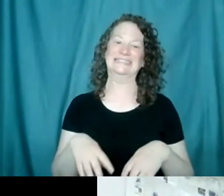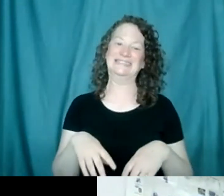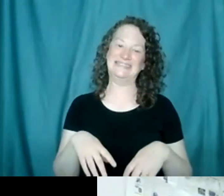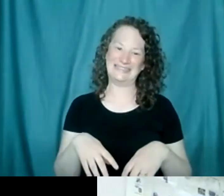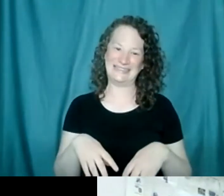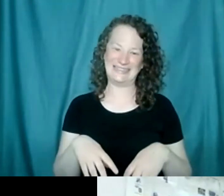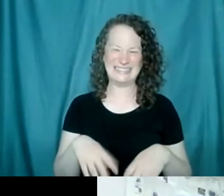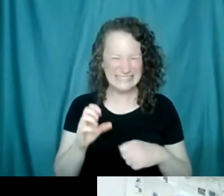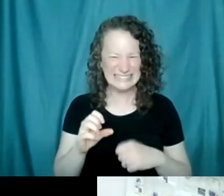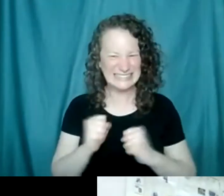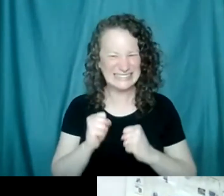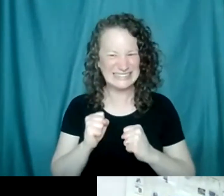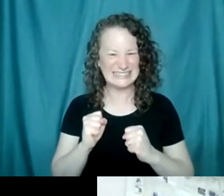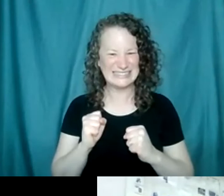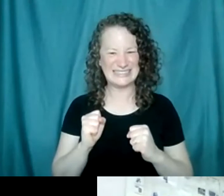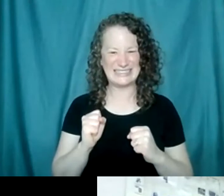Dang it.